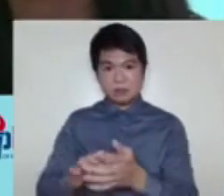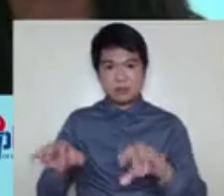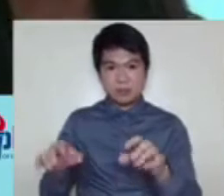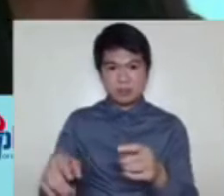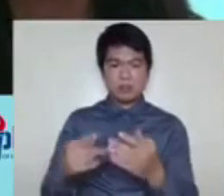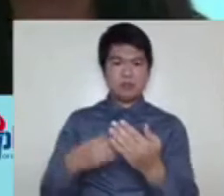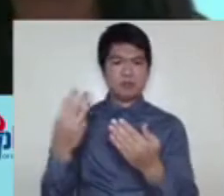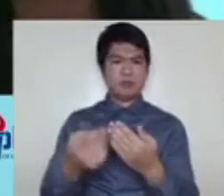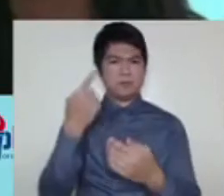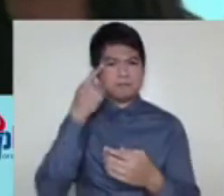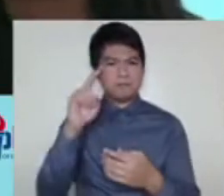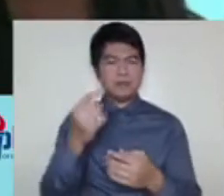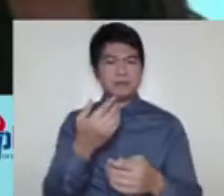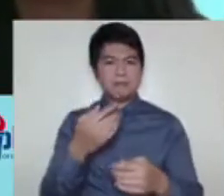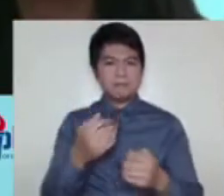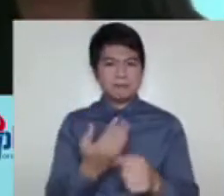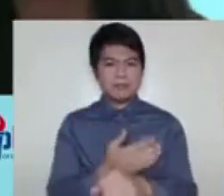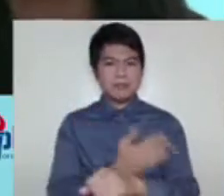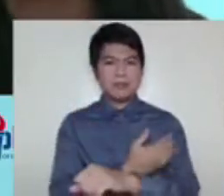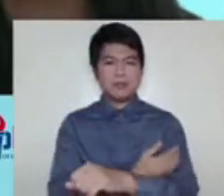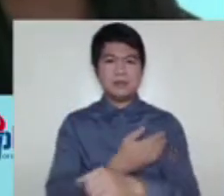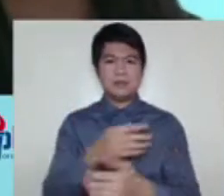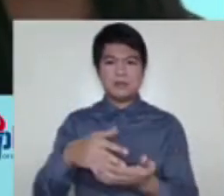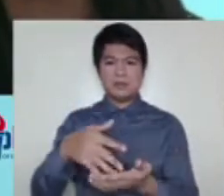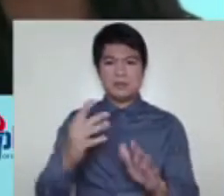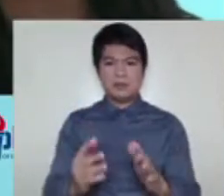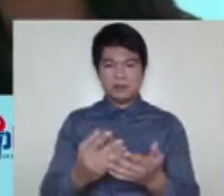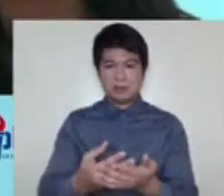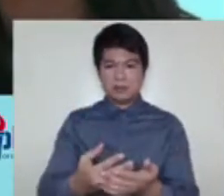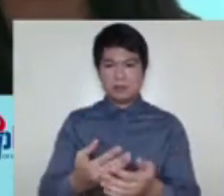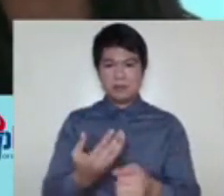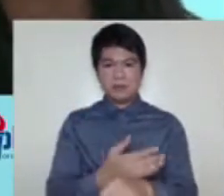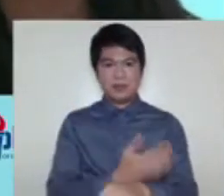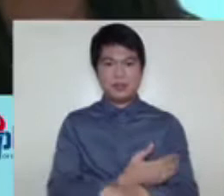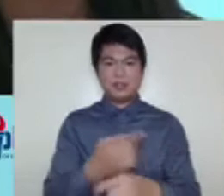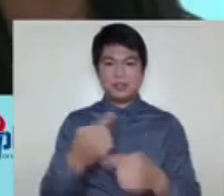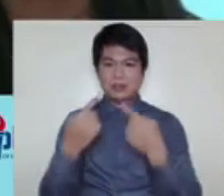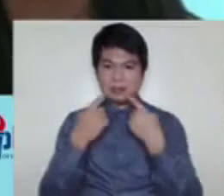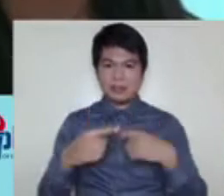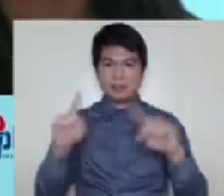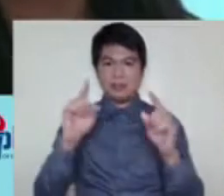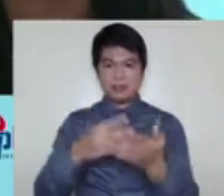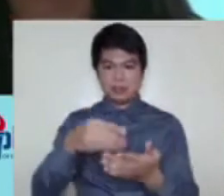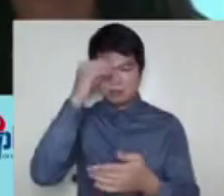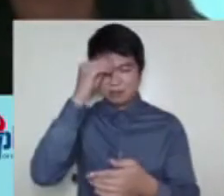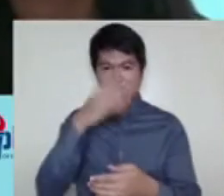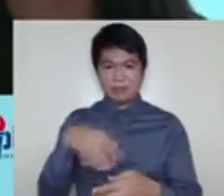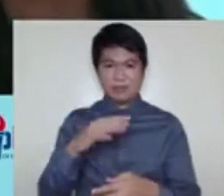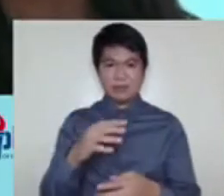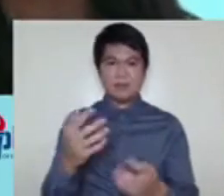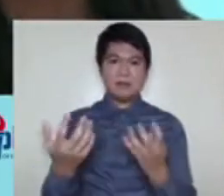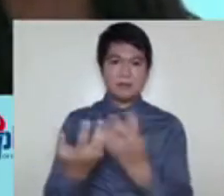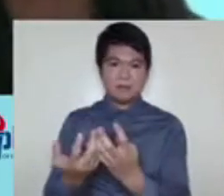learner progress and achievement with, so the accomplished LAC plan should be partnered with any one used